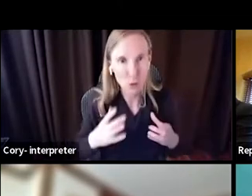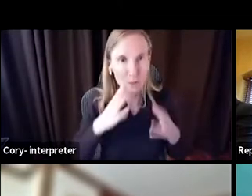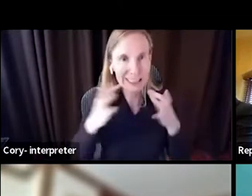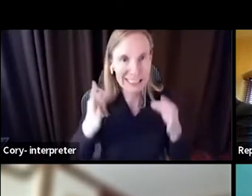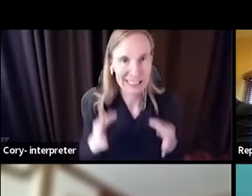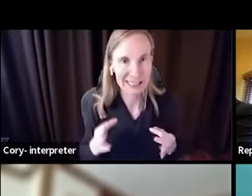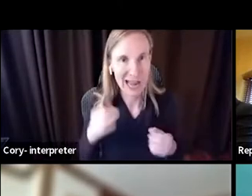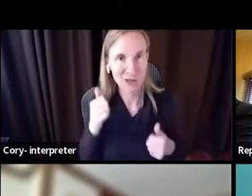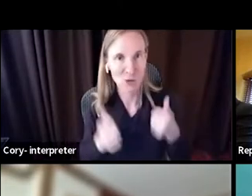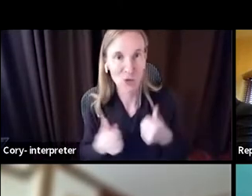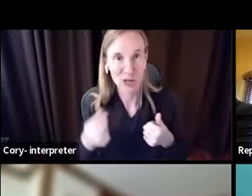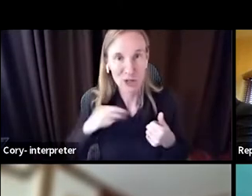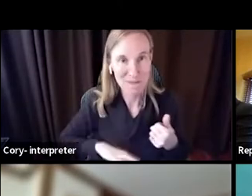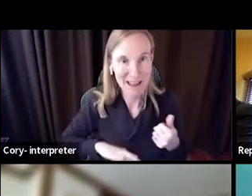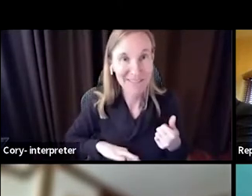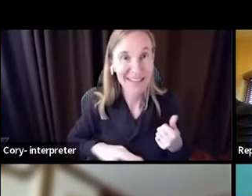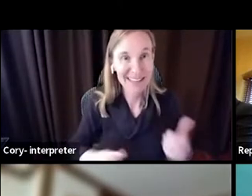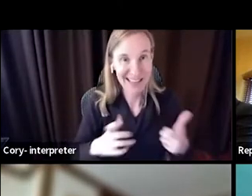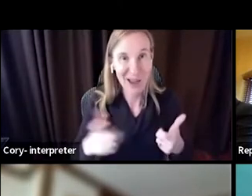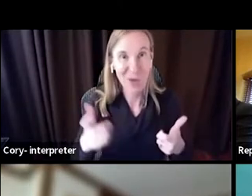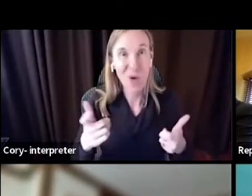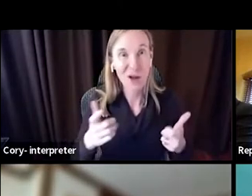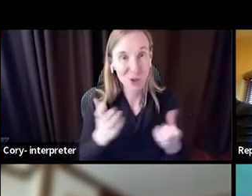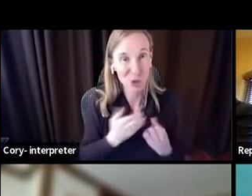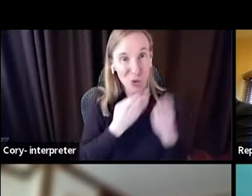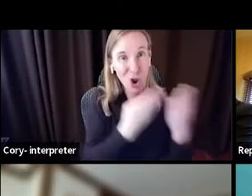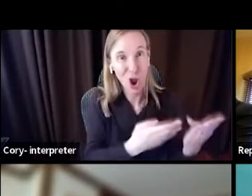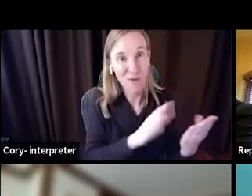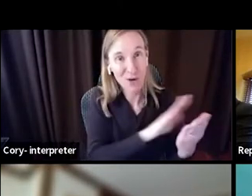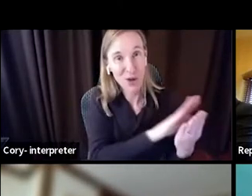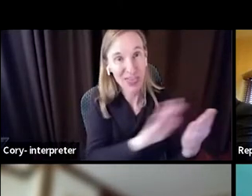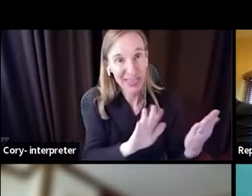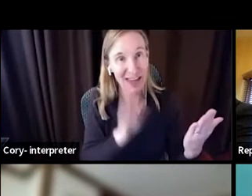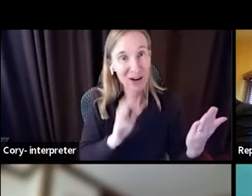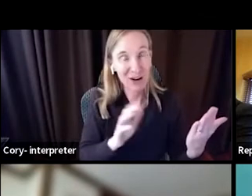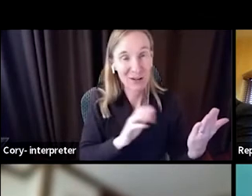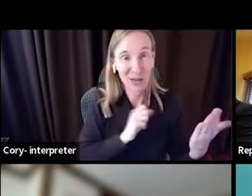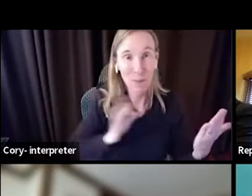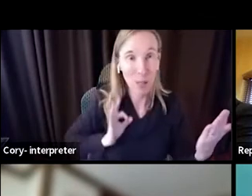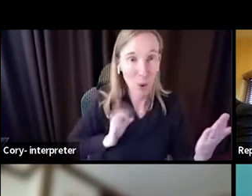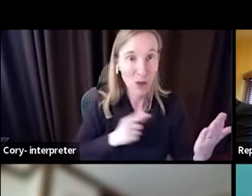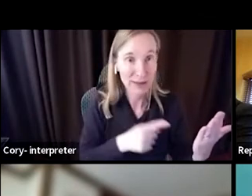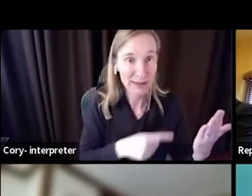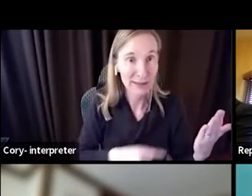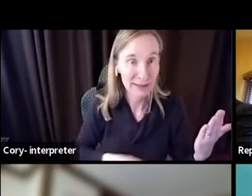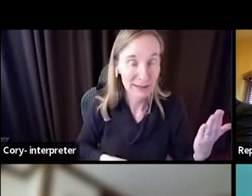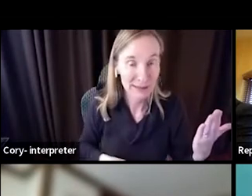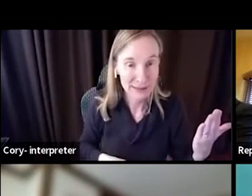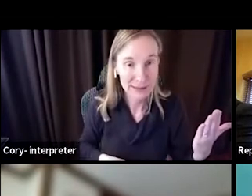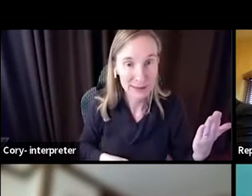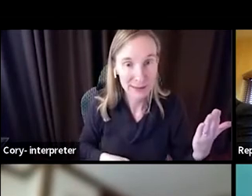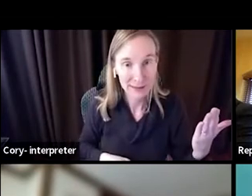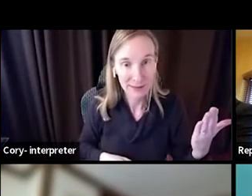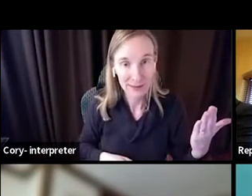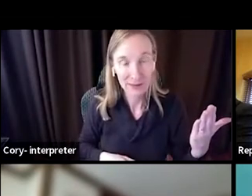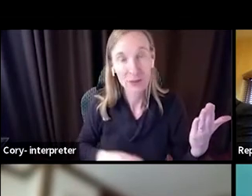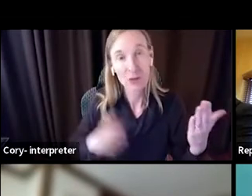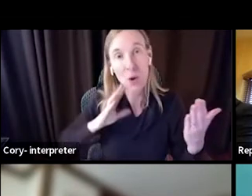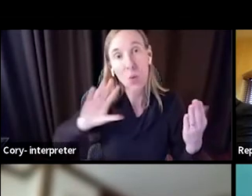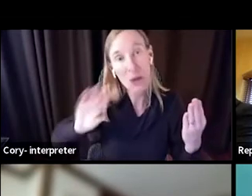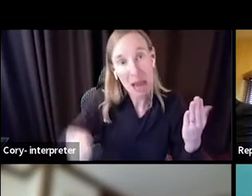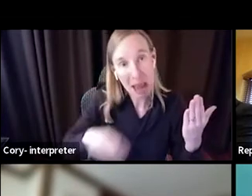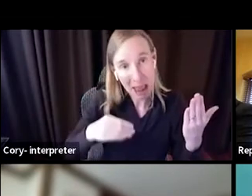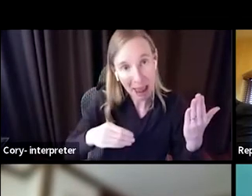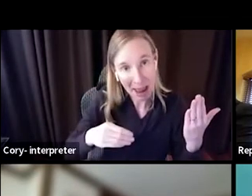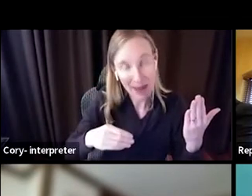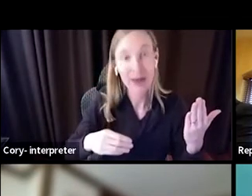benefits they want to offer their employees. So having this benefit added could